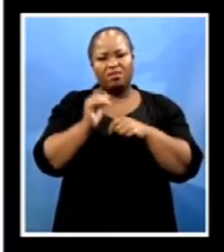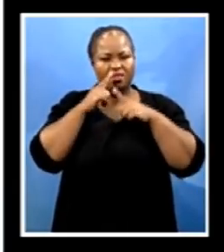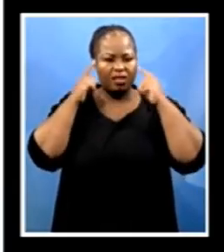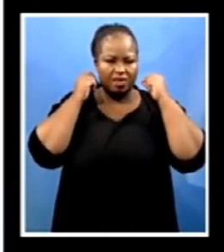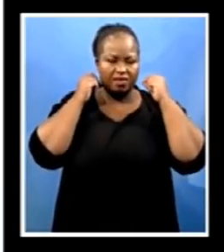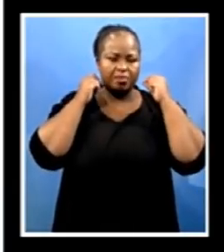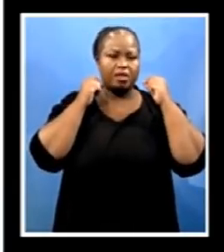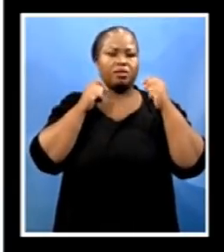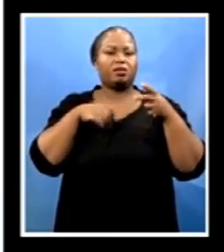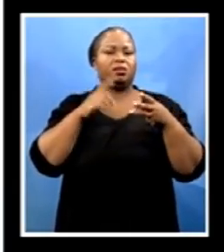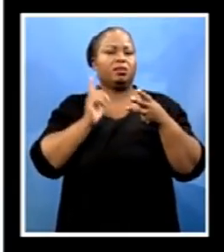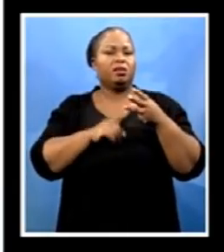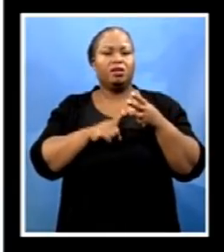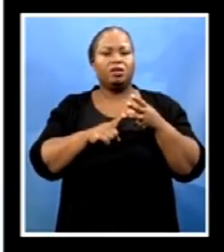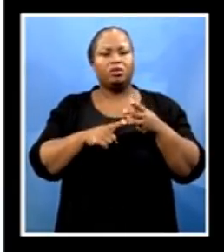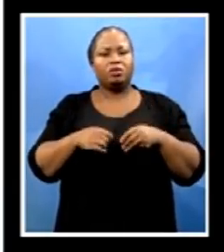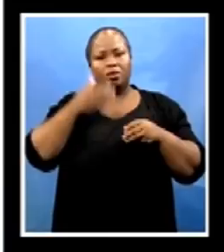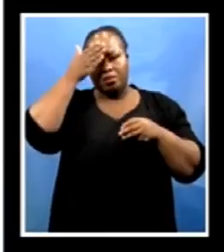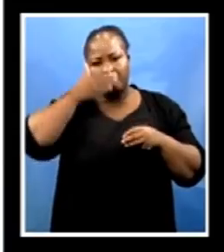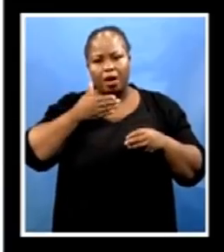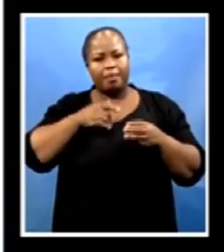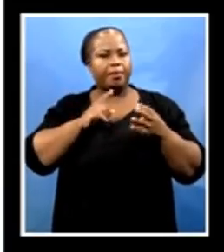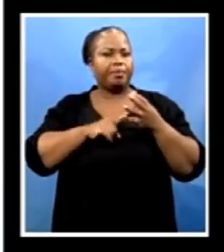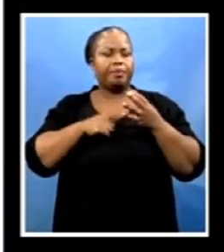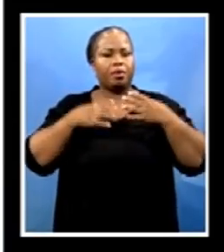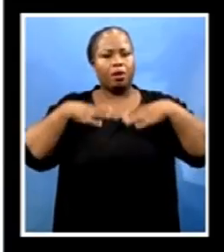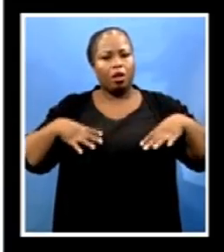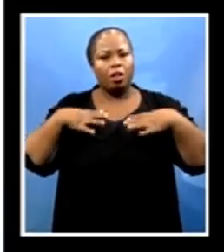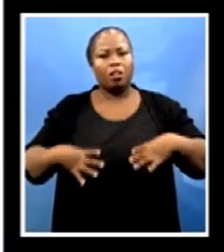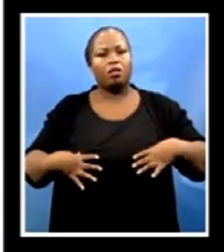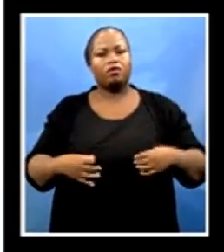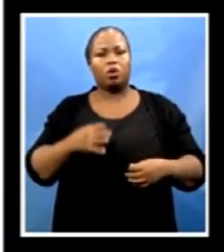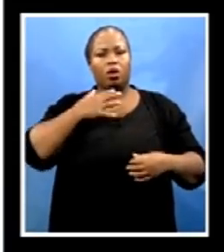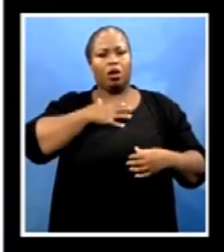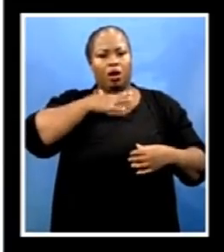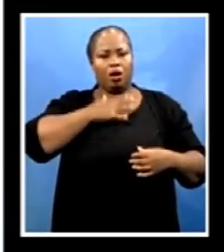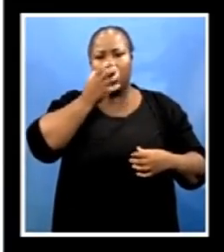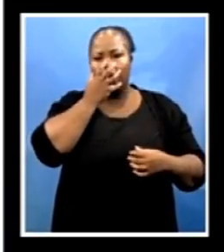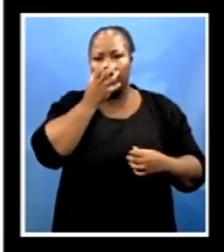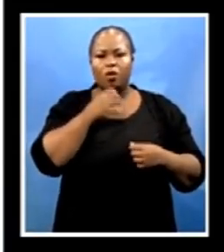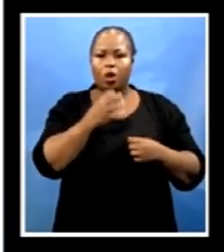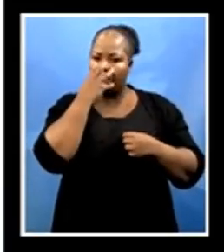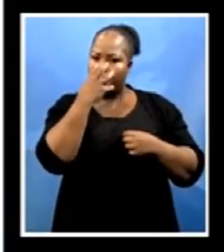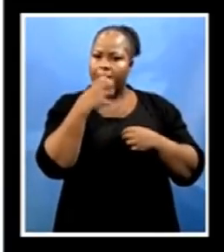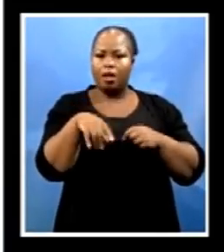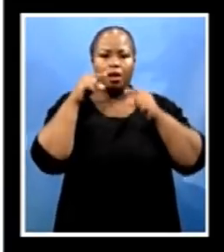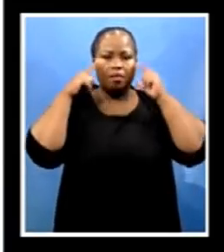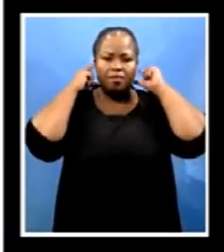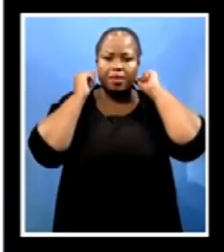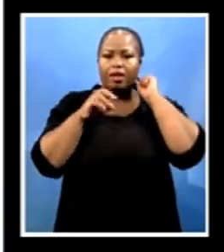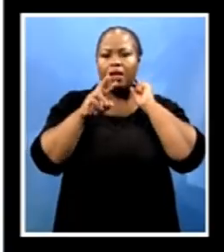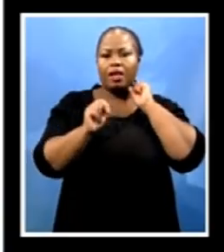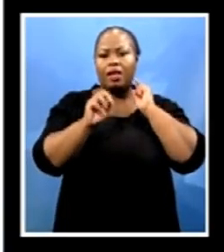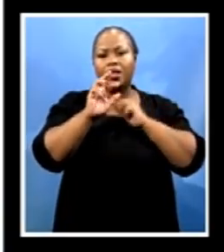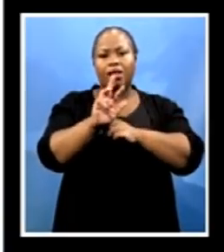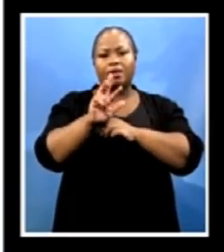face shields, respirators like the N95 masks, and various other items of equipment. It's been a